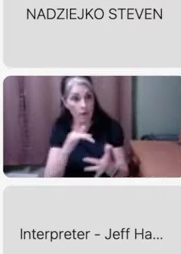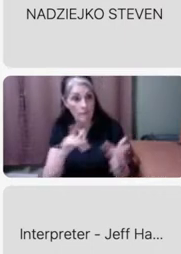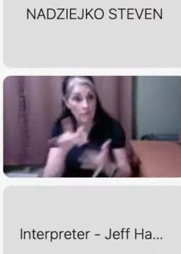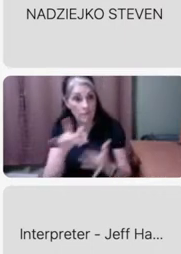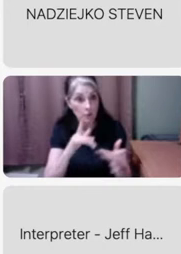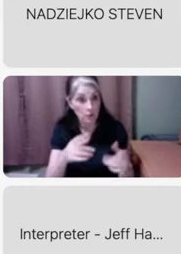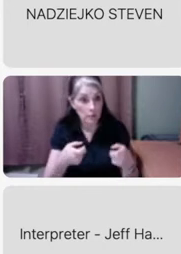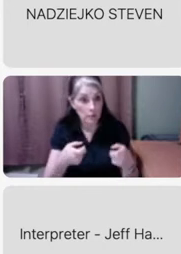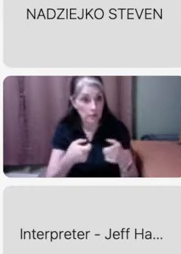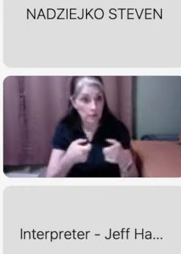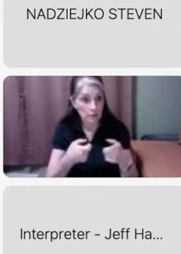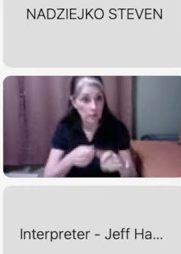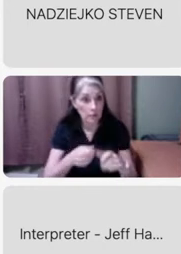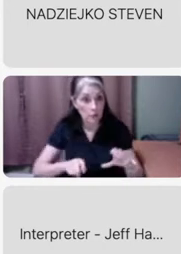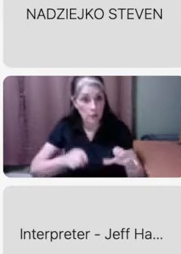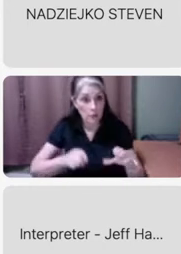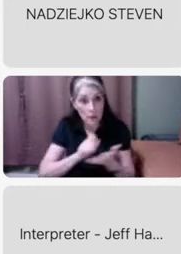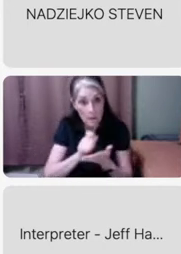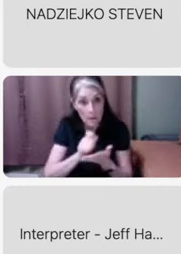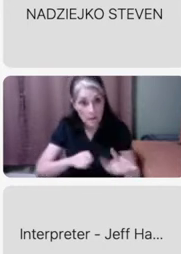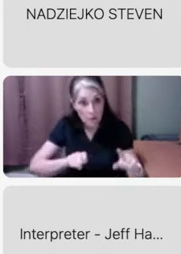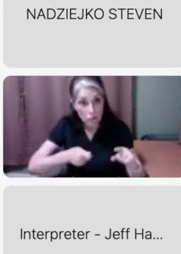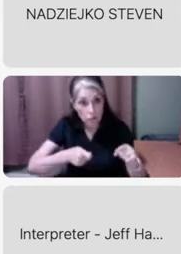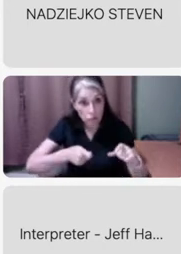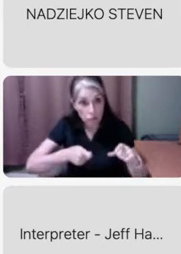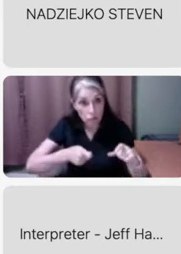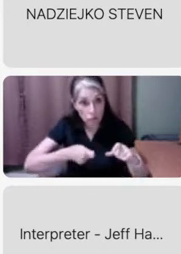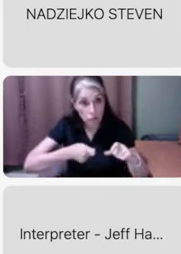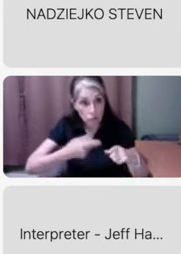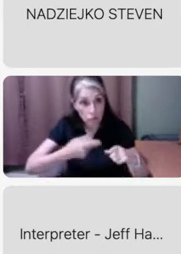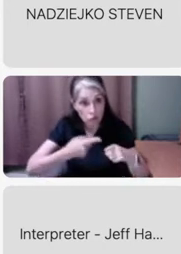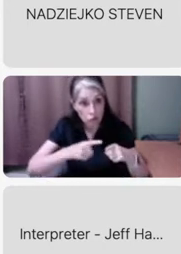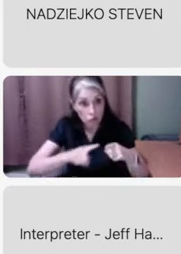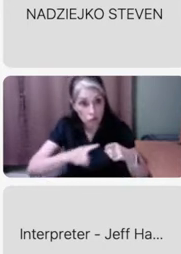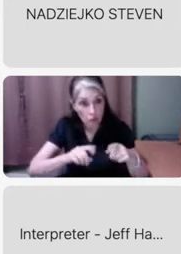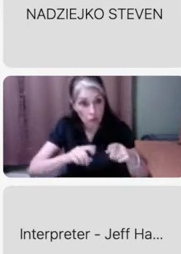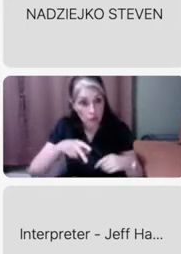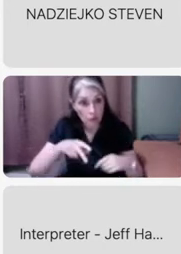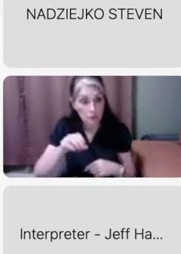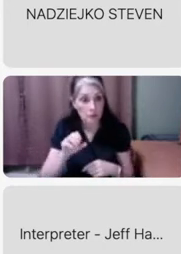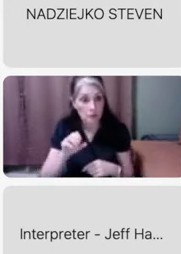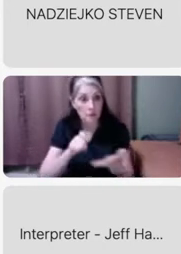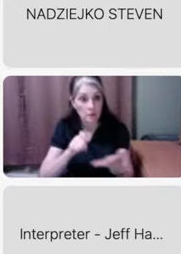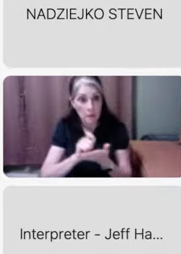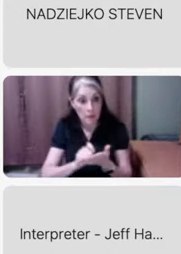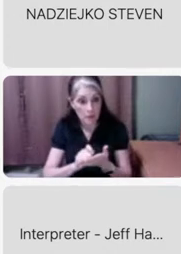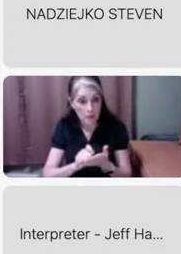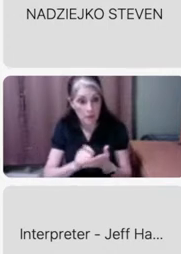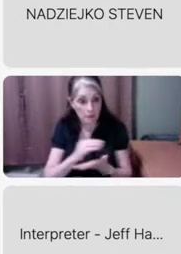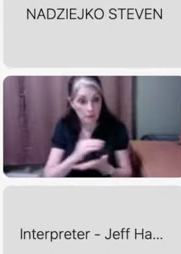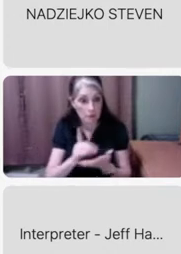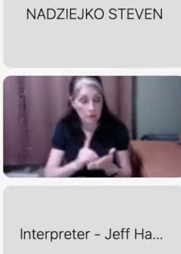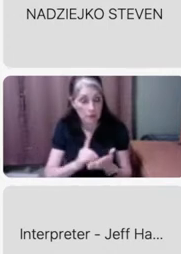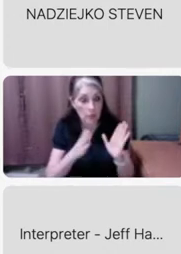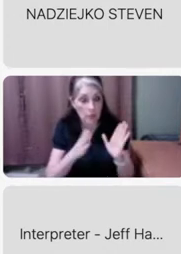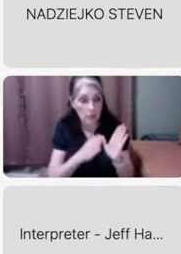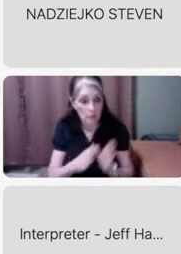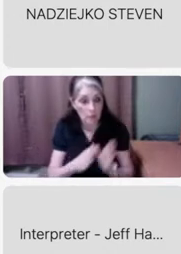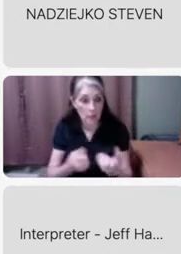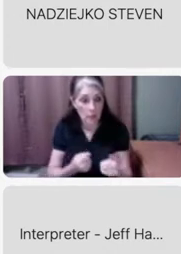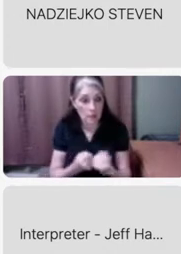teachers our dsdp or cjusd design plan support 3d printers for our